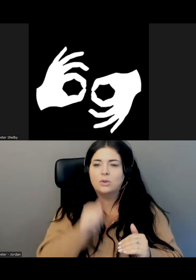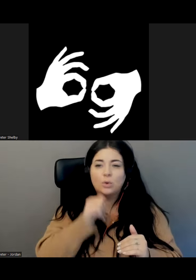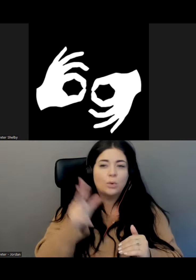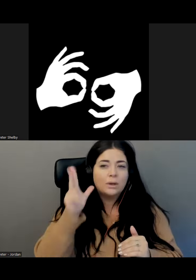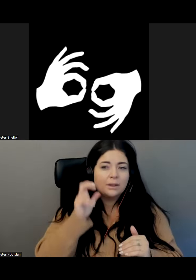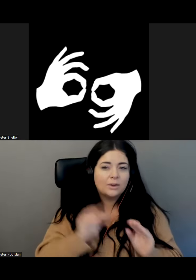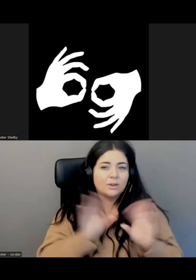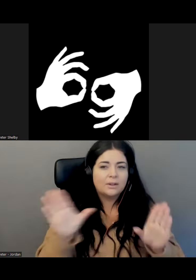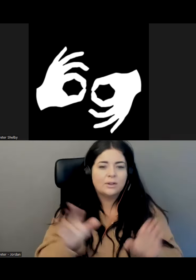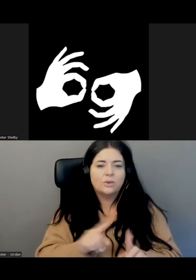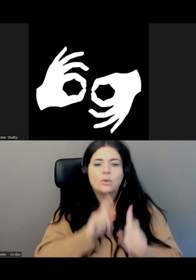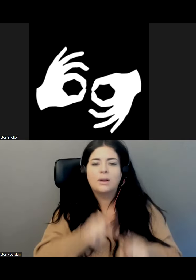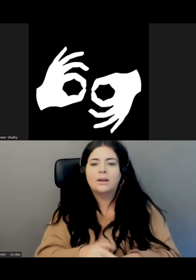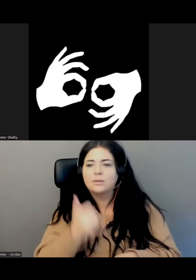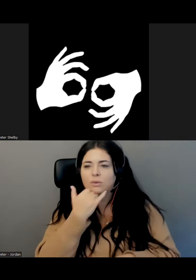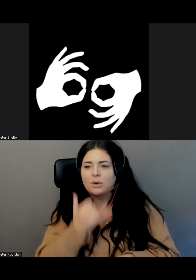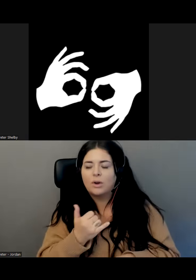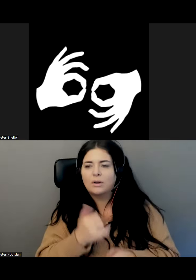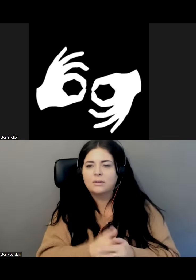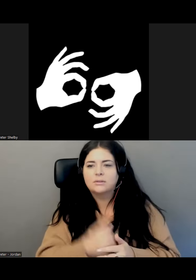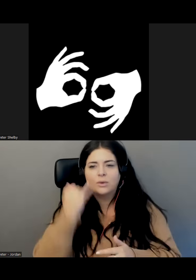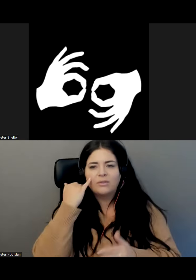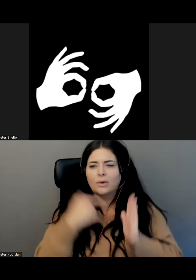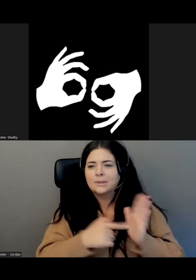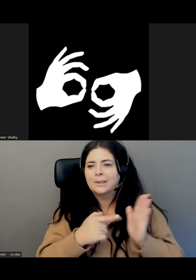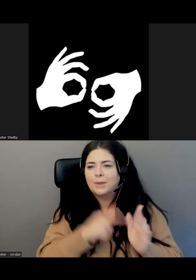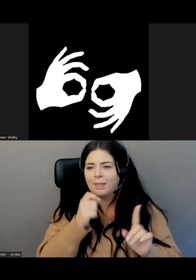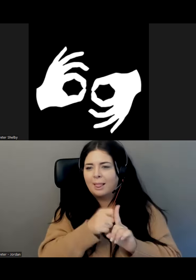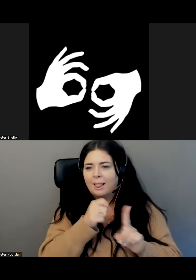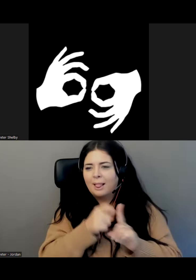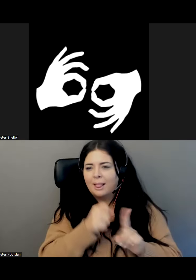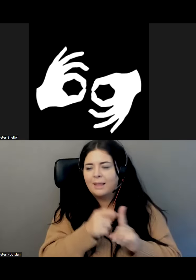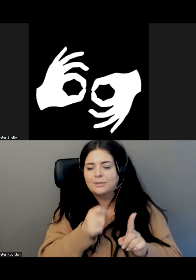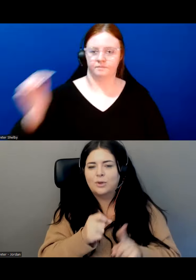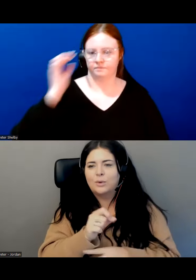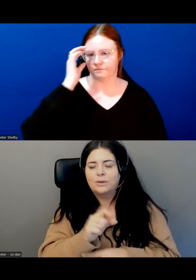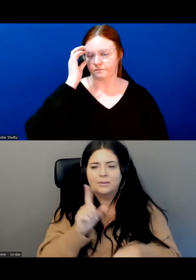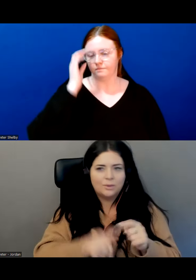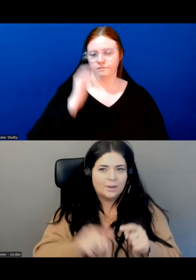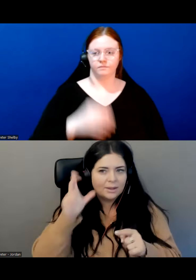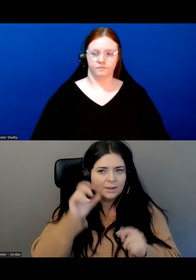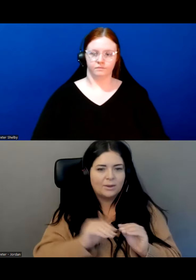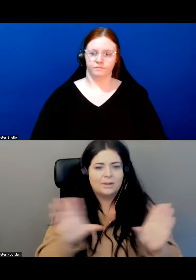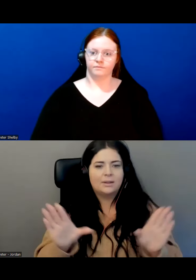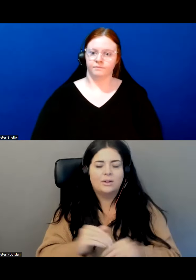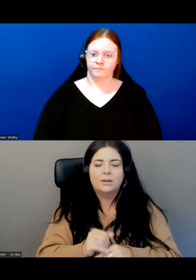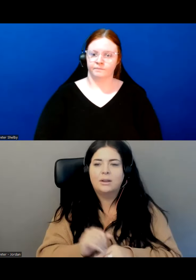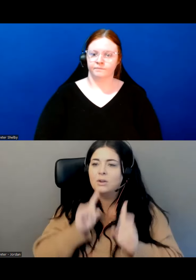conversation. So missing the punchline of a joke, answering a question that you were never